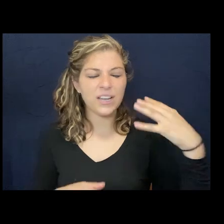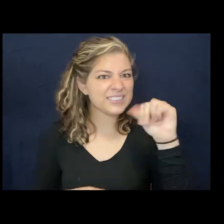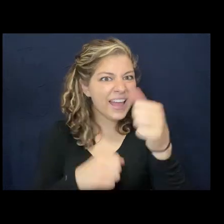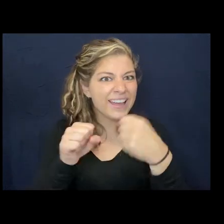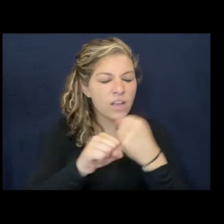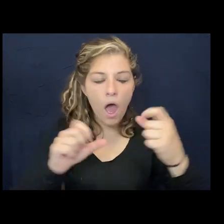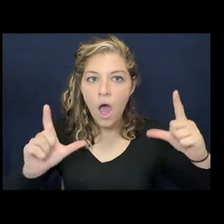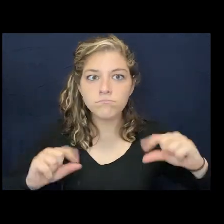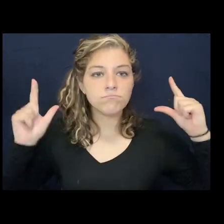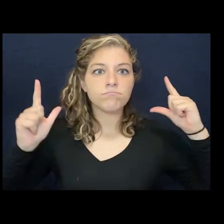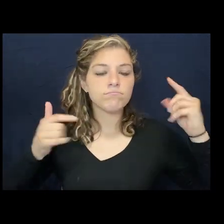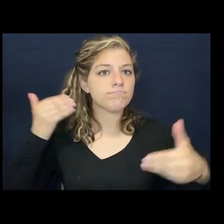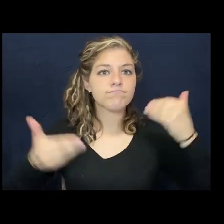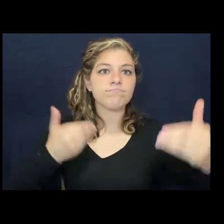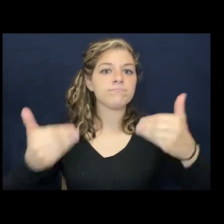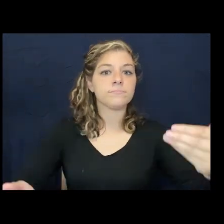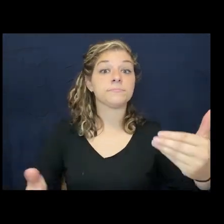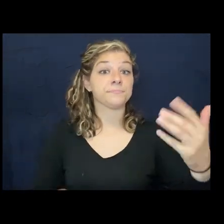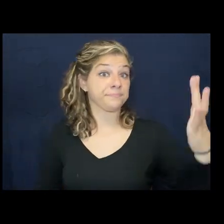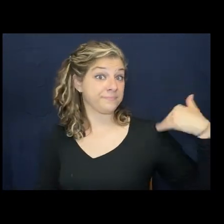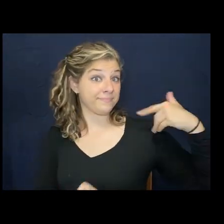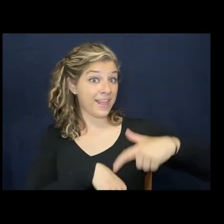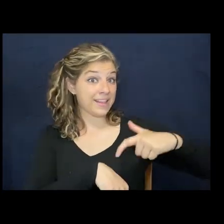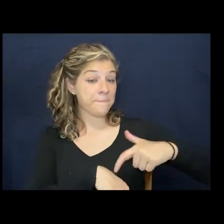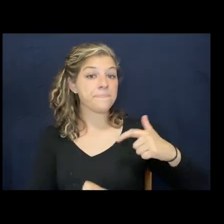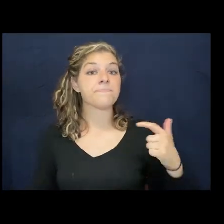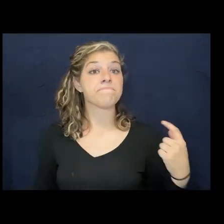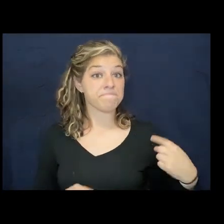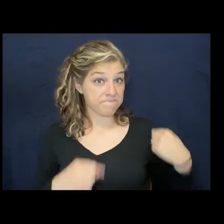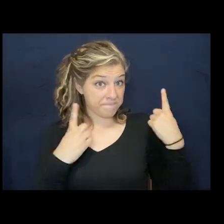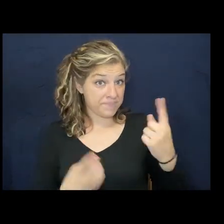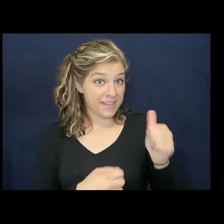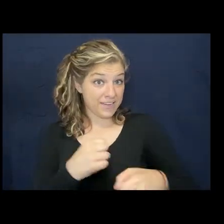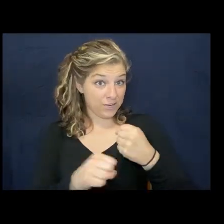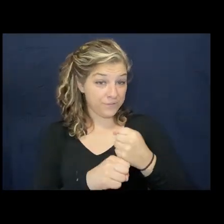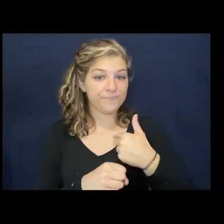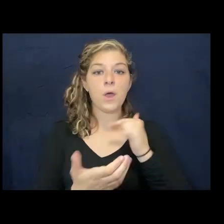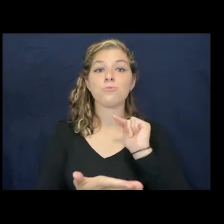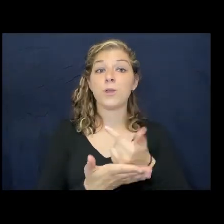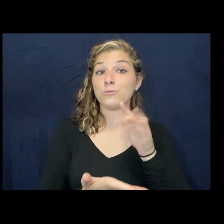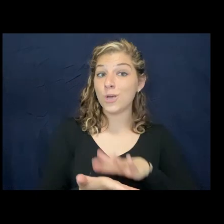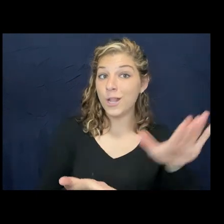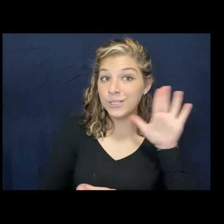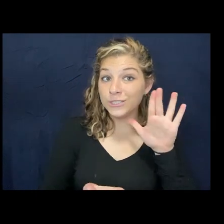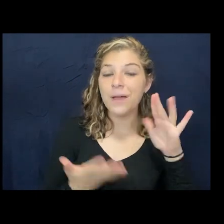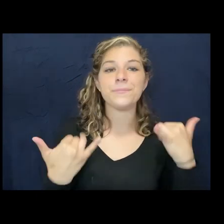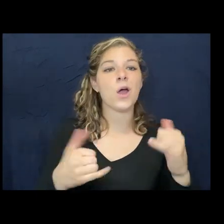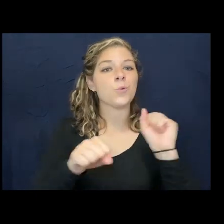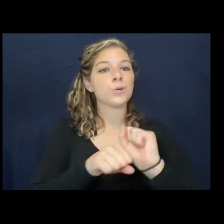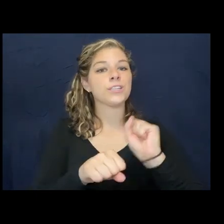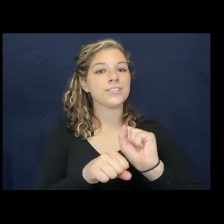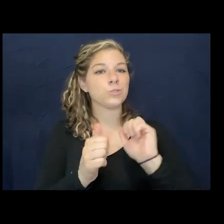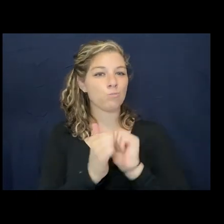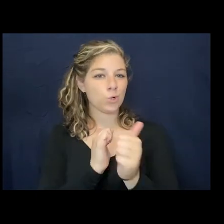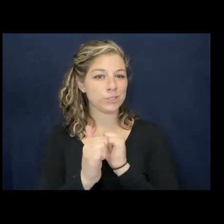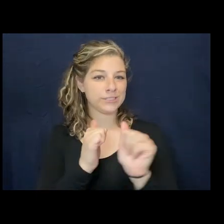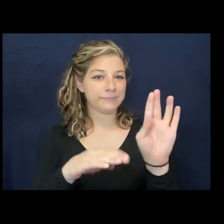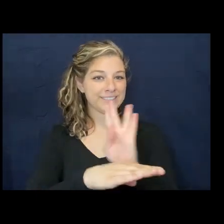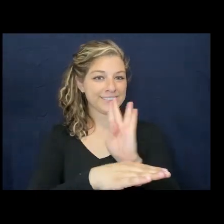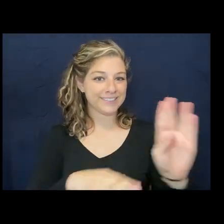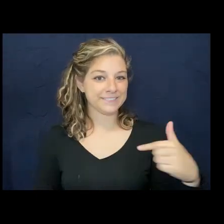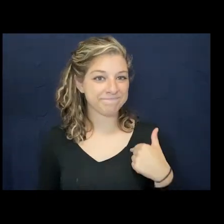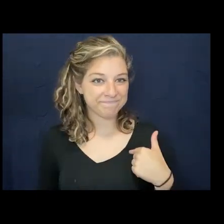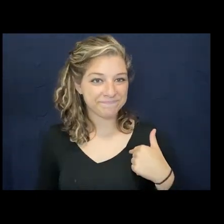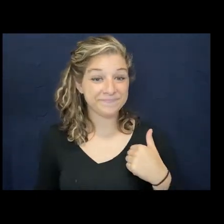video. Time has flown by. Since then, I have graduated college and I'm now working in the sports